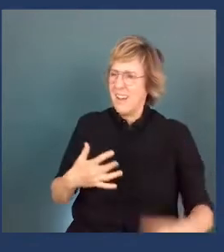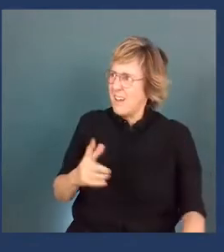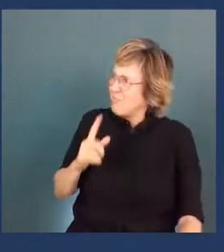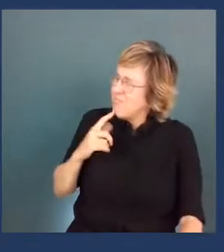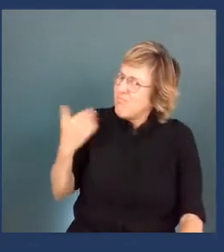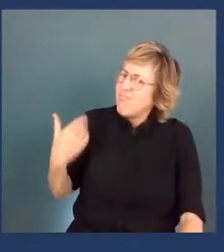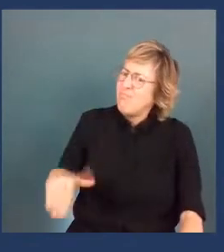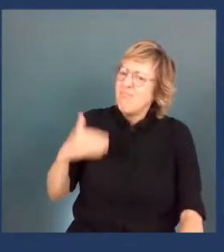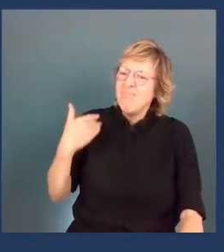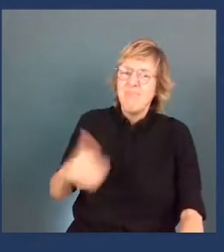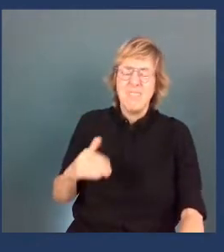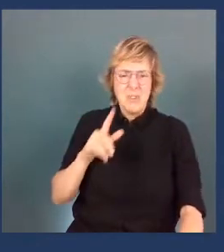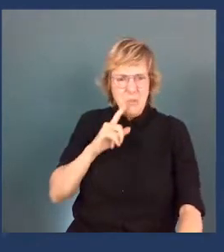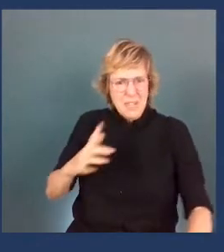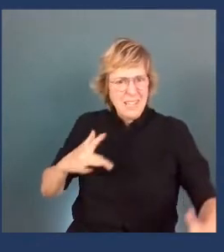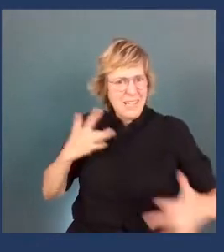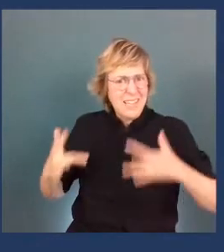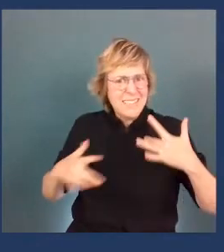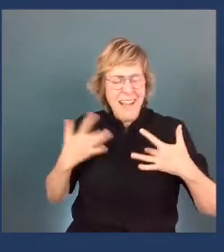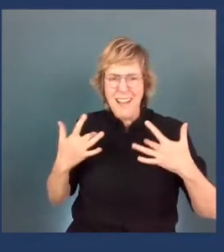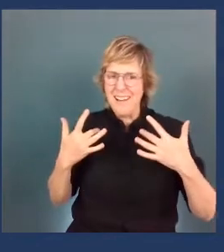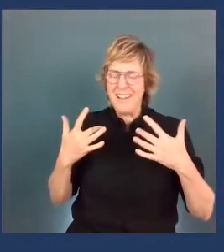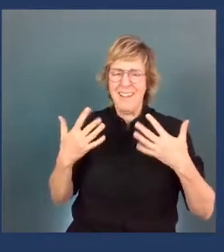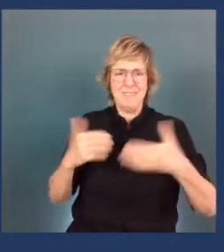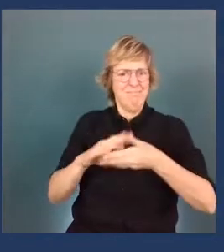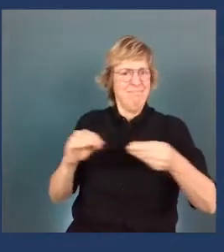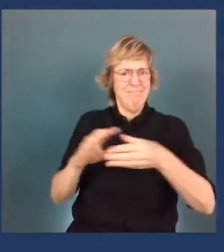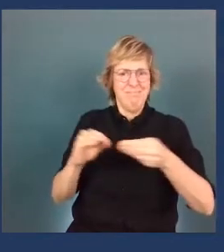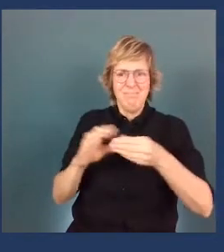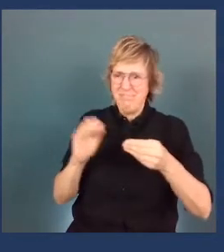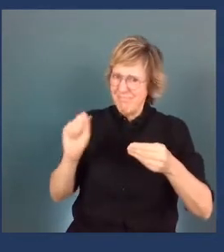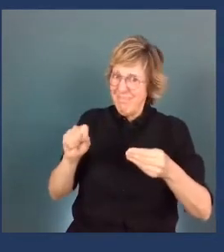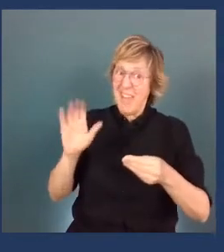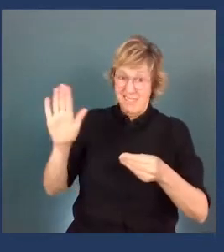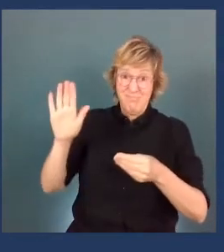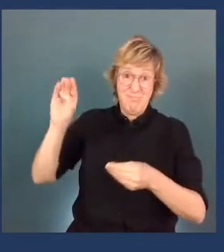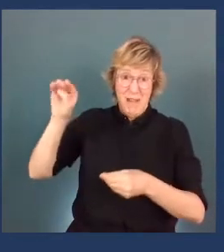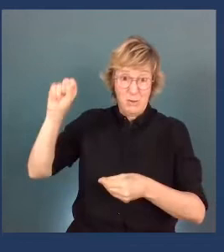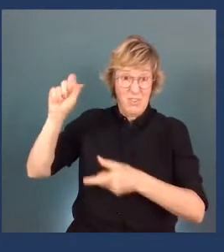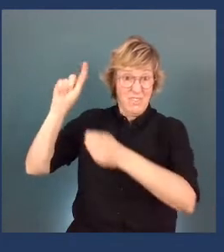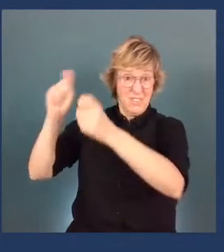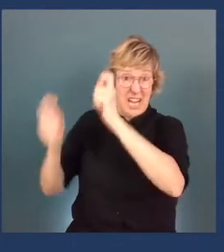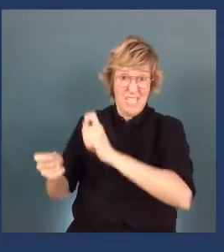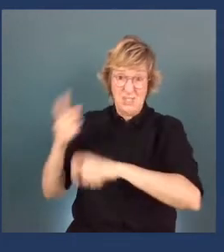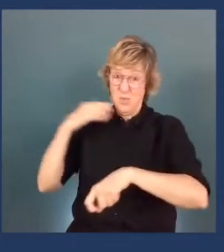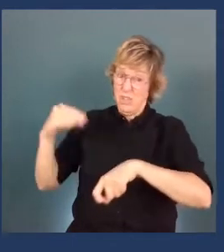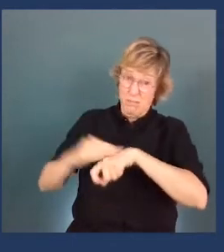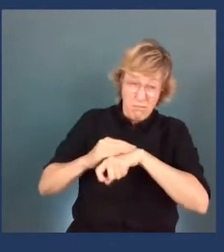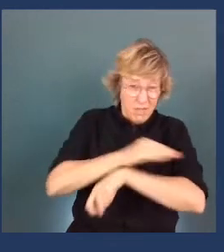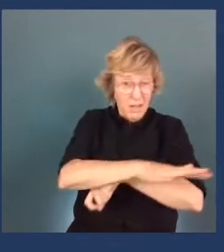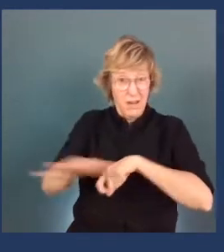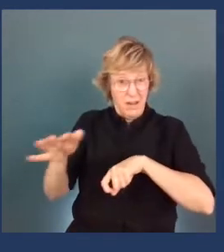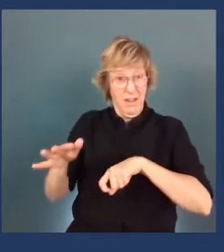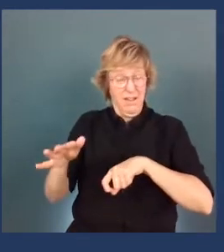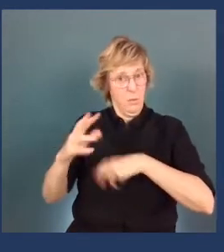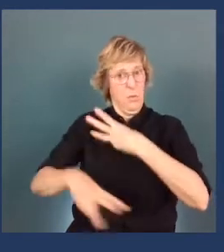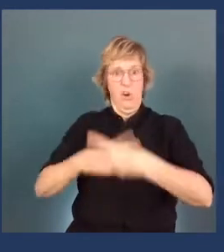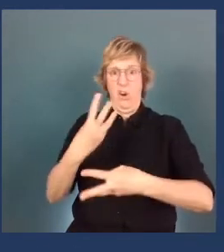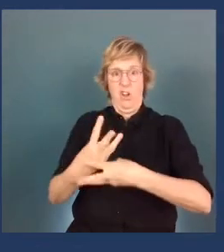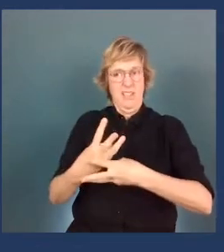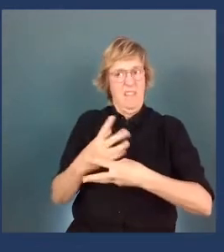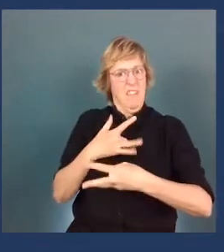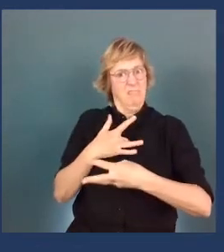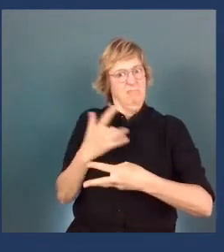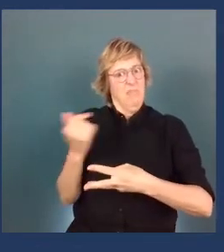making are just so impactful. And I think organizations around the world really should be following